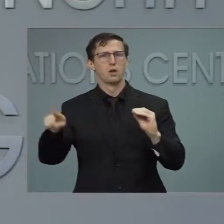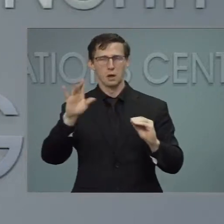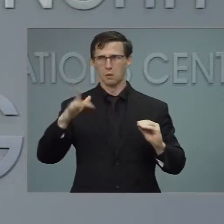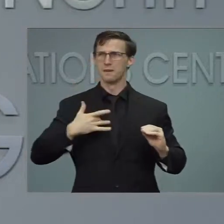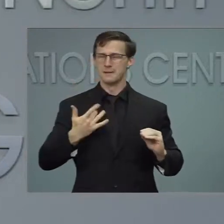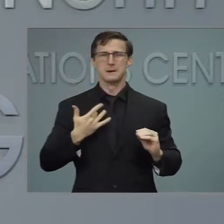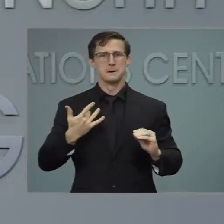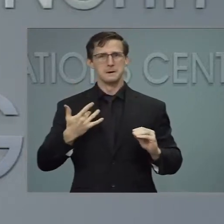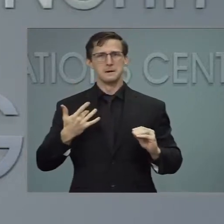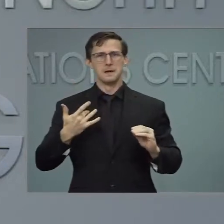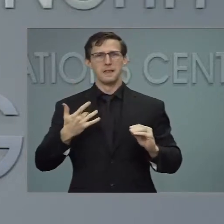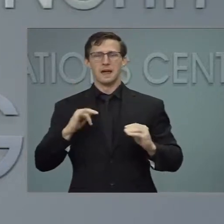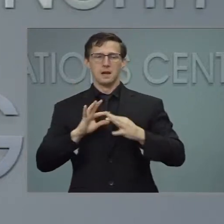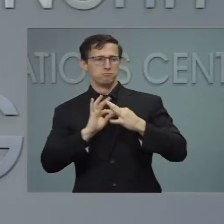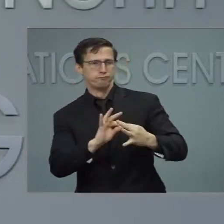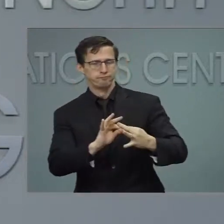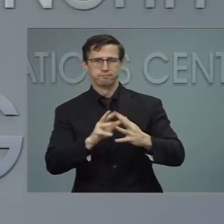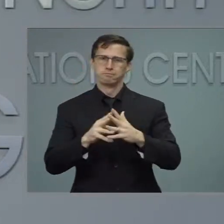weeks.